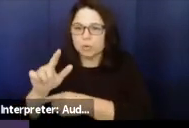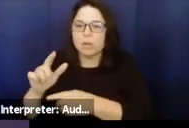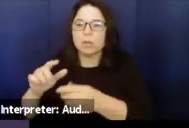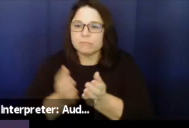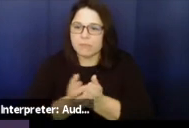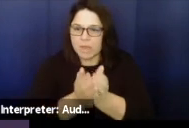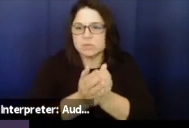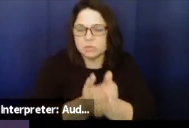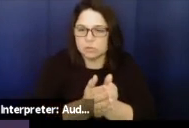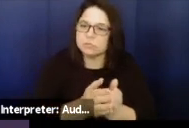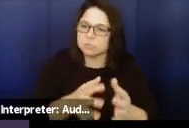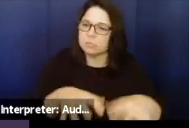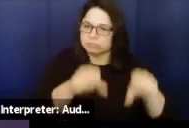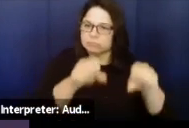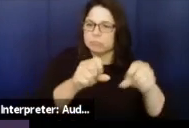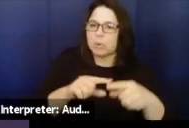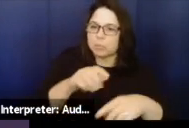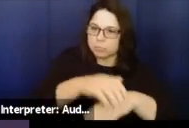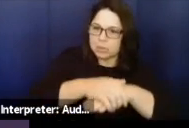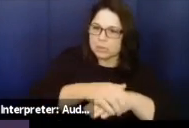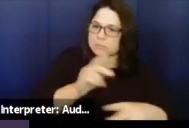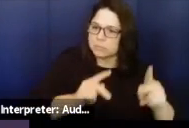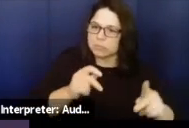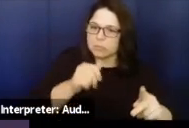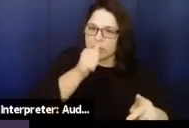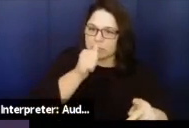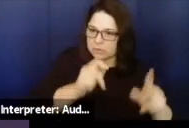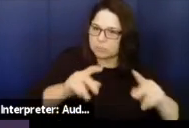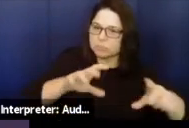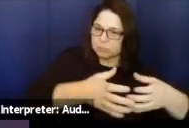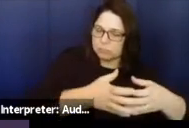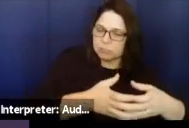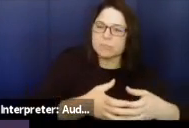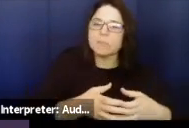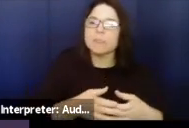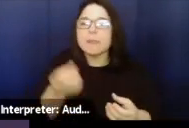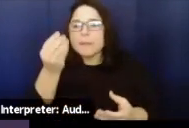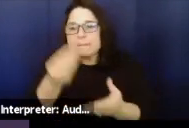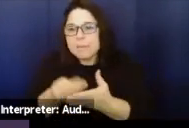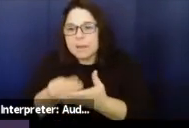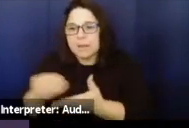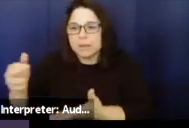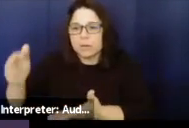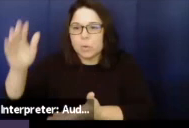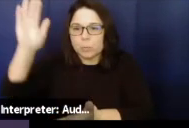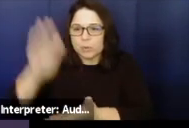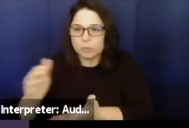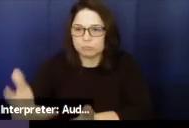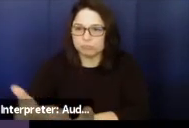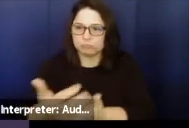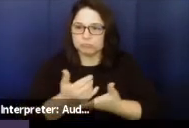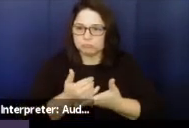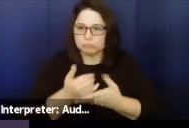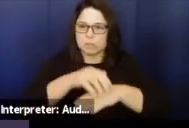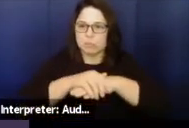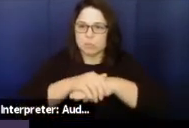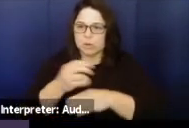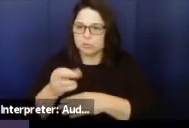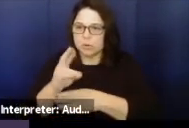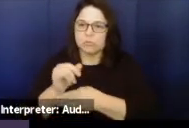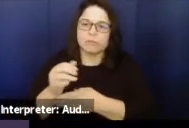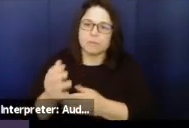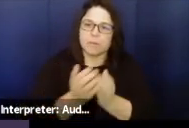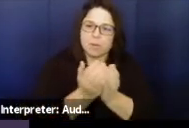Britain's privateers. This reduced the amount of money coming into the British treasury from captured vessels,